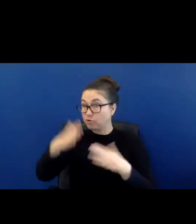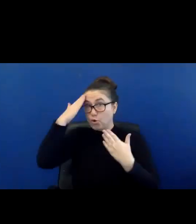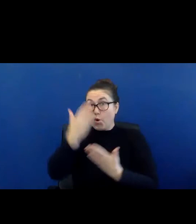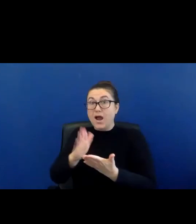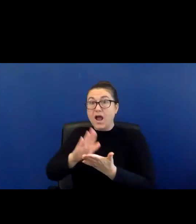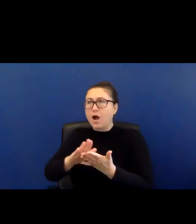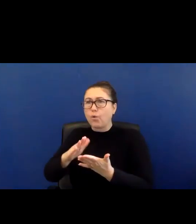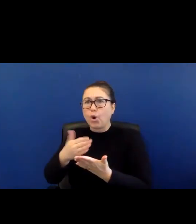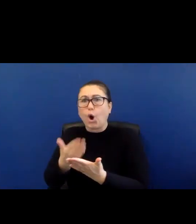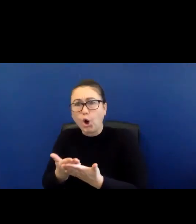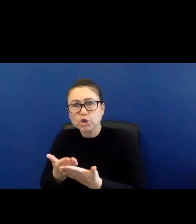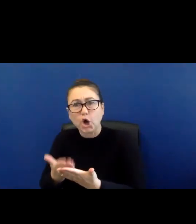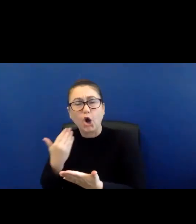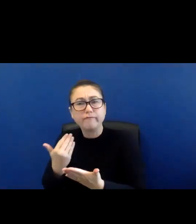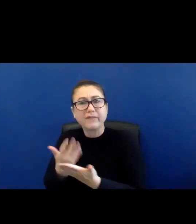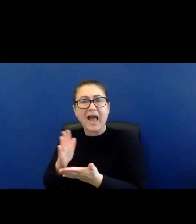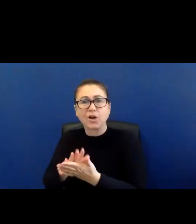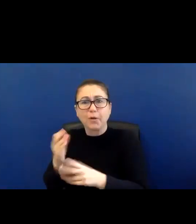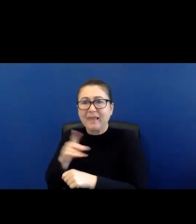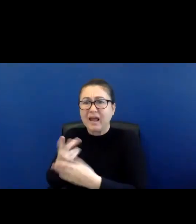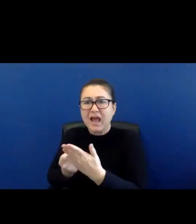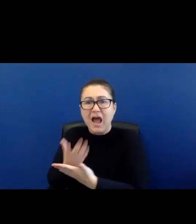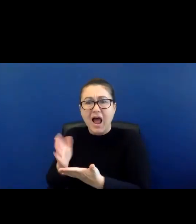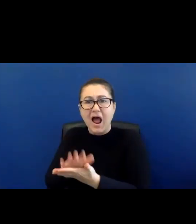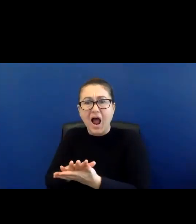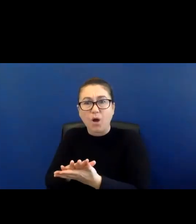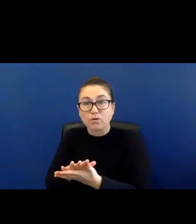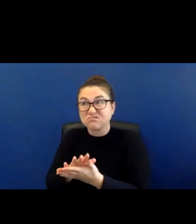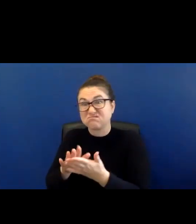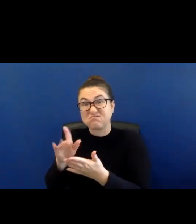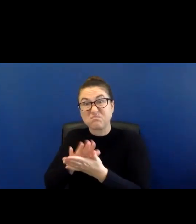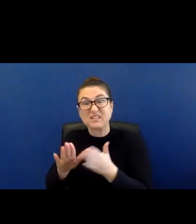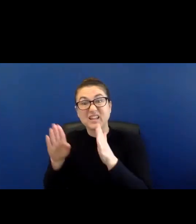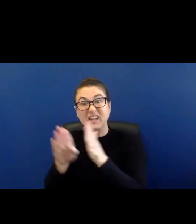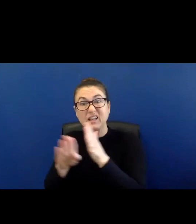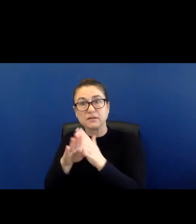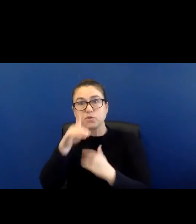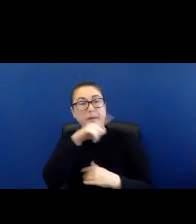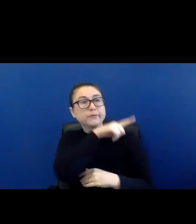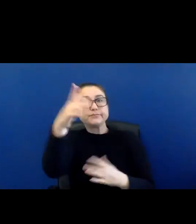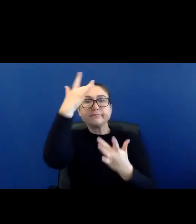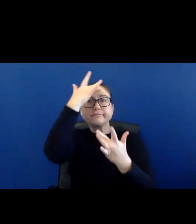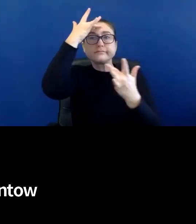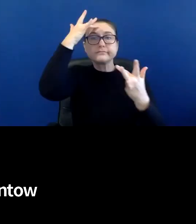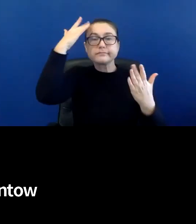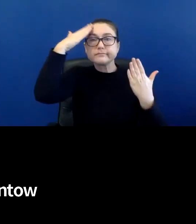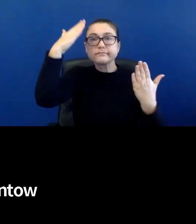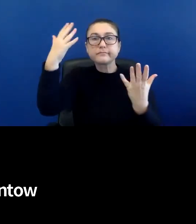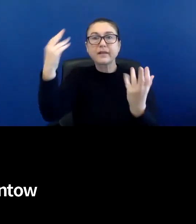off, then it's really, it's hidden. So people are not aware of it. And I think that's one of the reasons